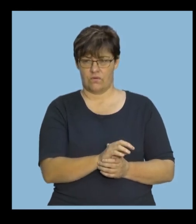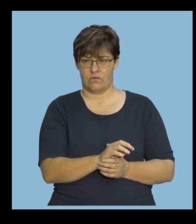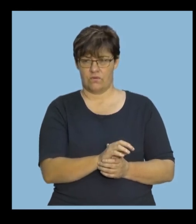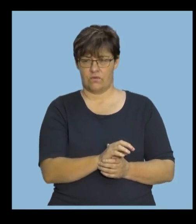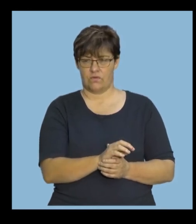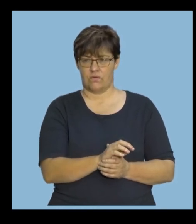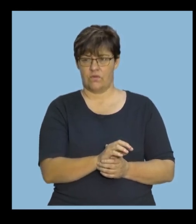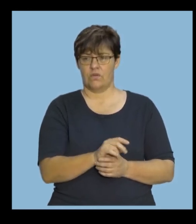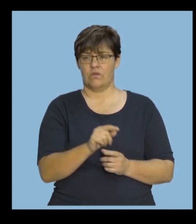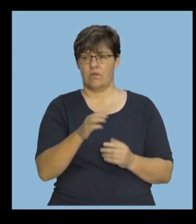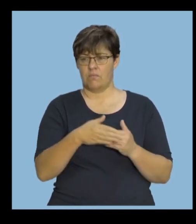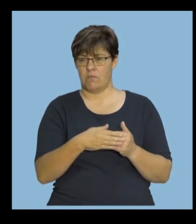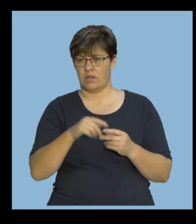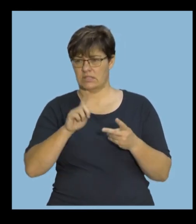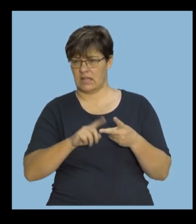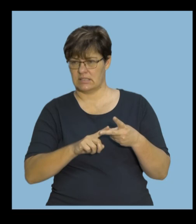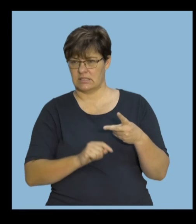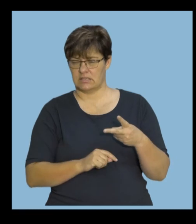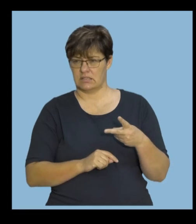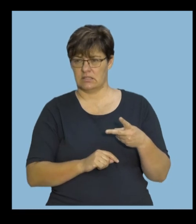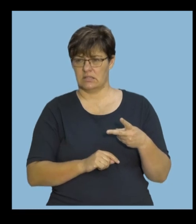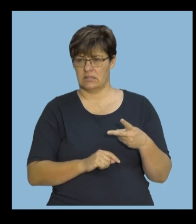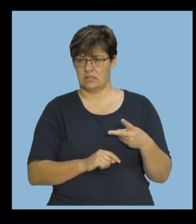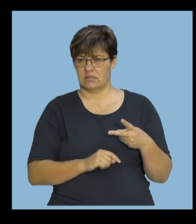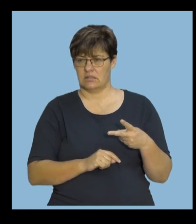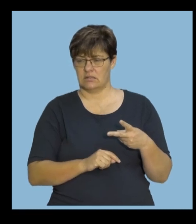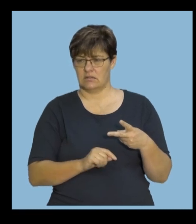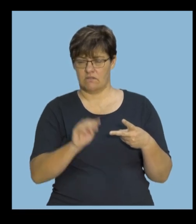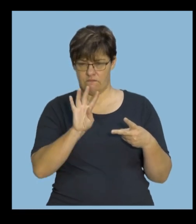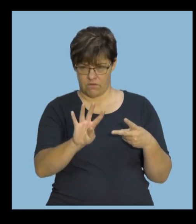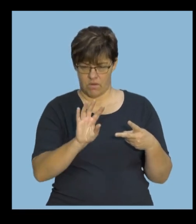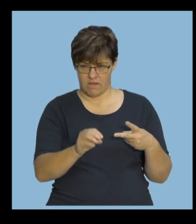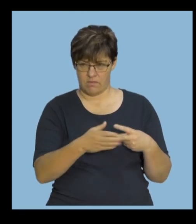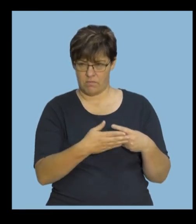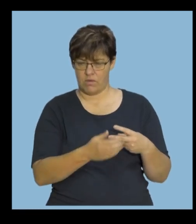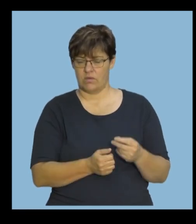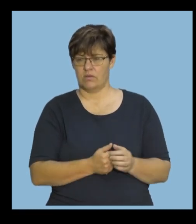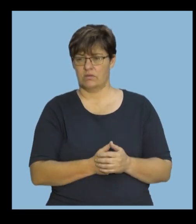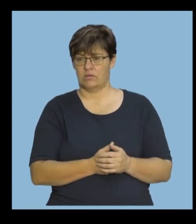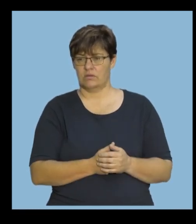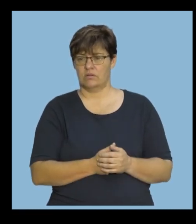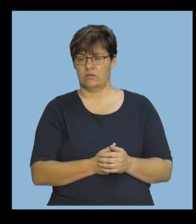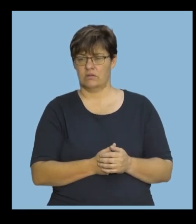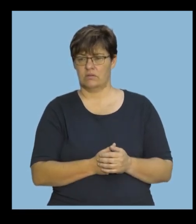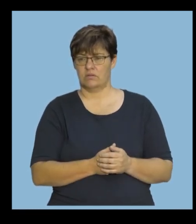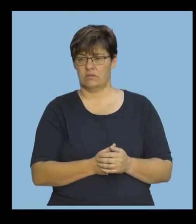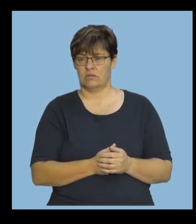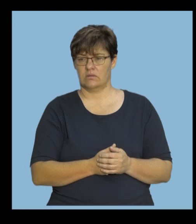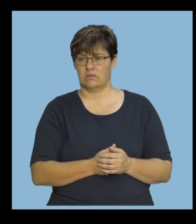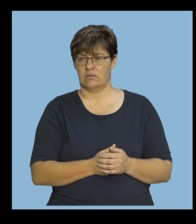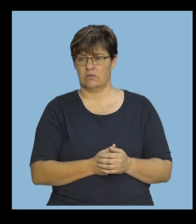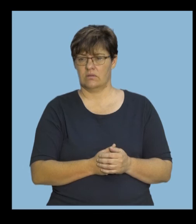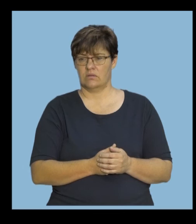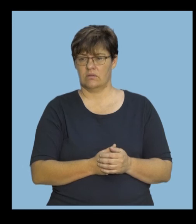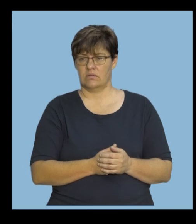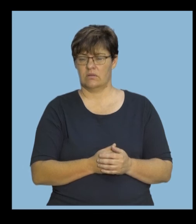it's 4. I'm going to put 4 there. Then what is the second data? I have another 4 there. It's